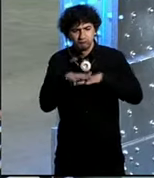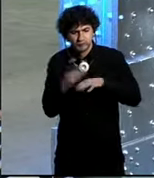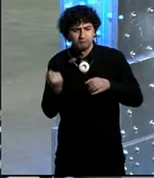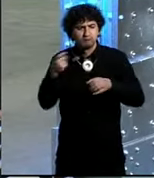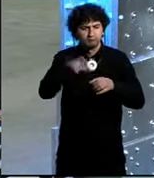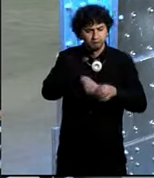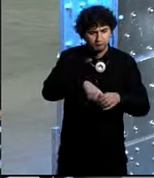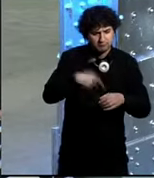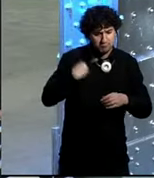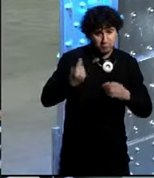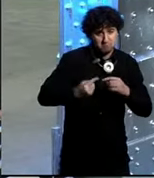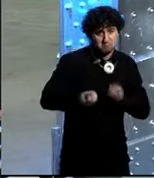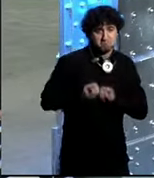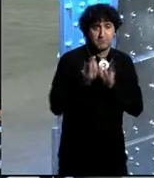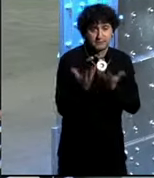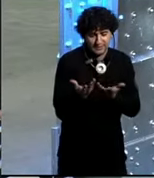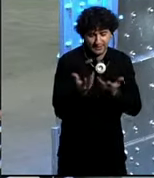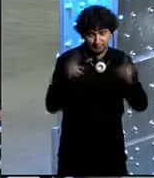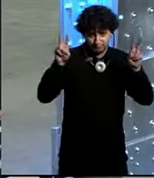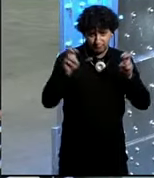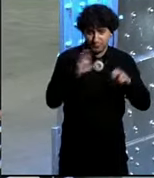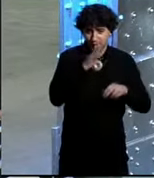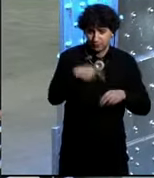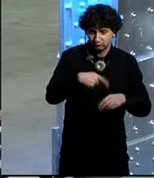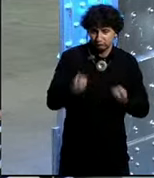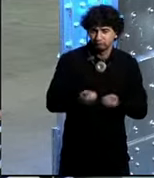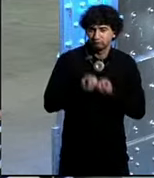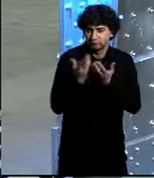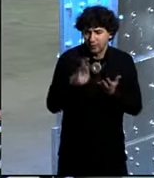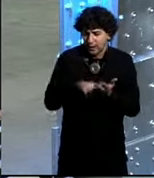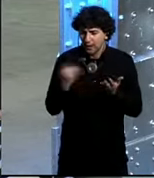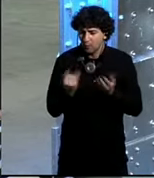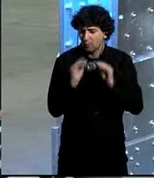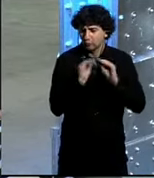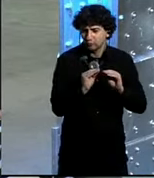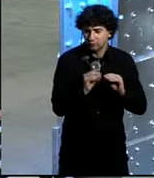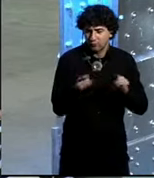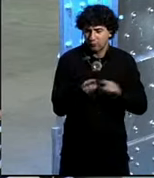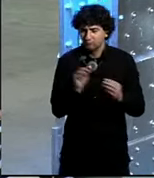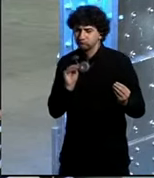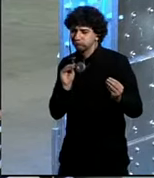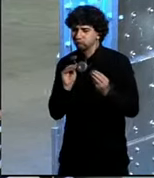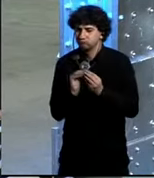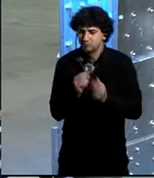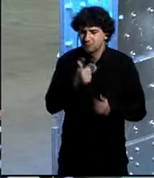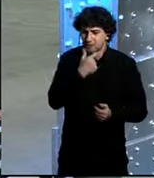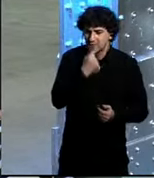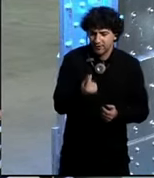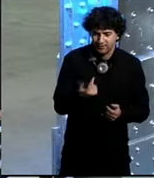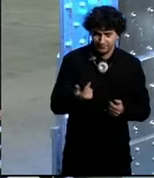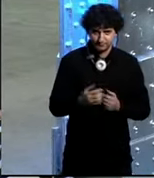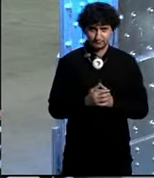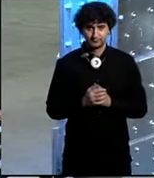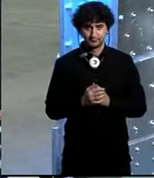get involved, to get them involved in some messages, because the language is a lot closer